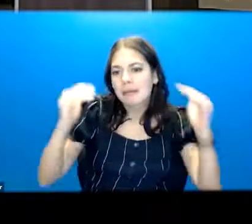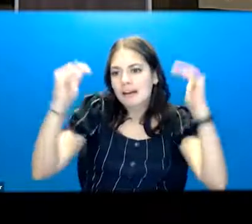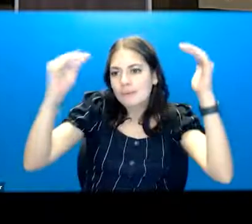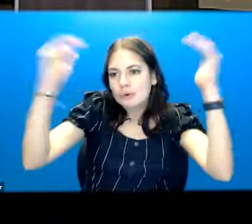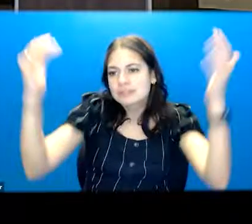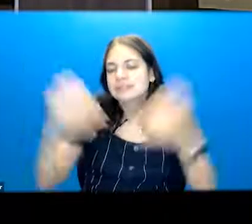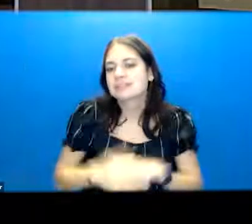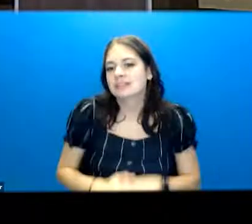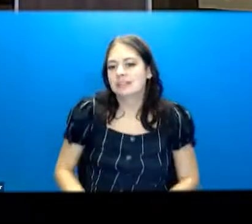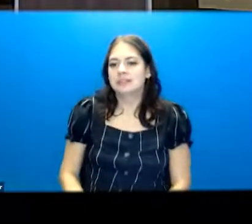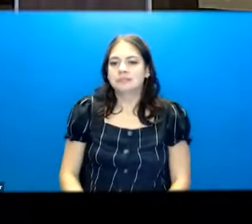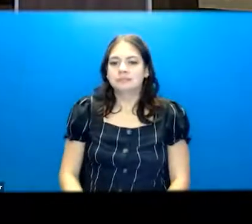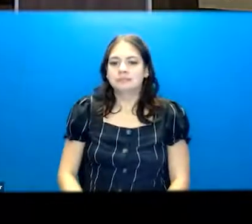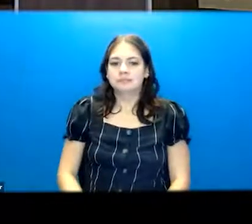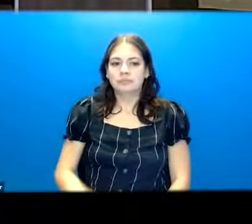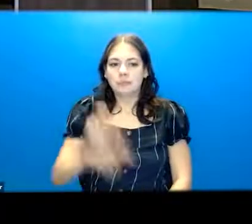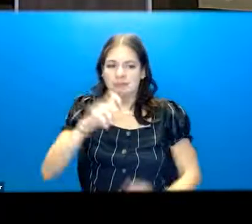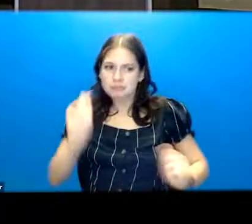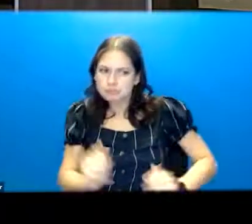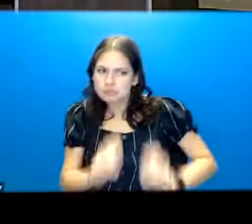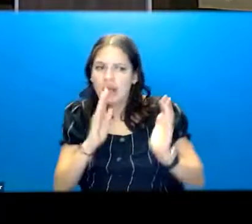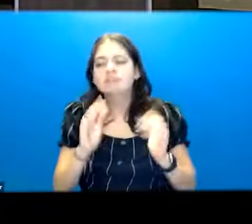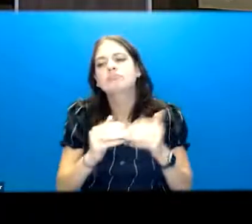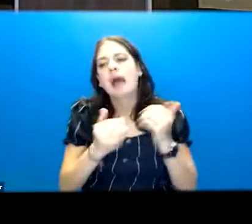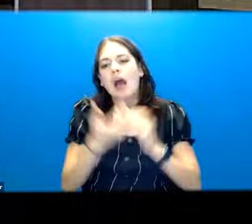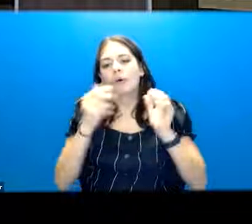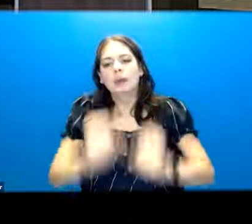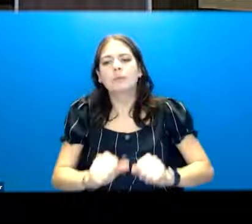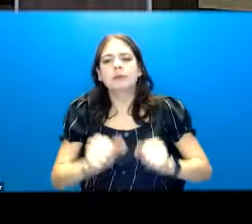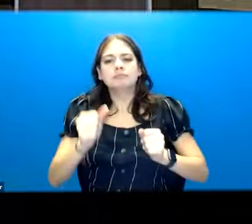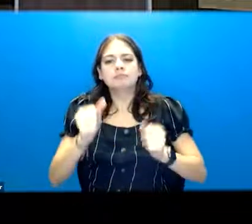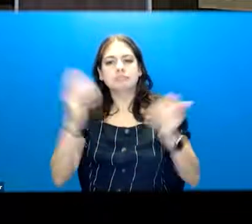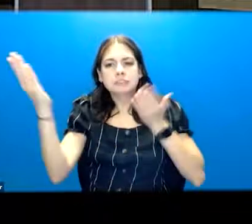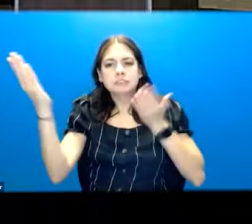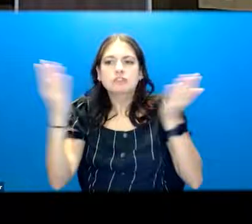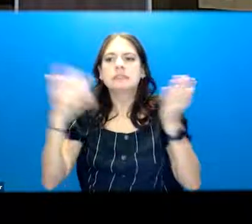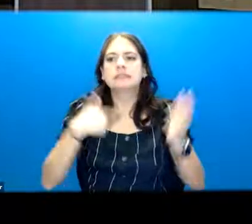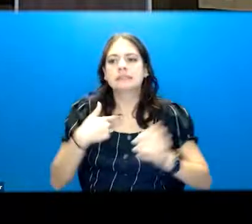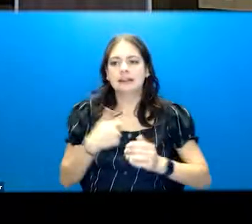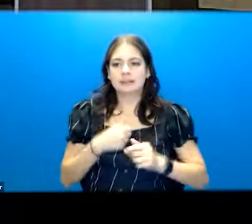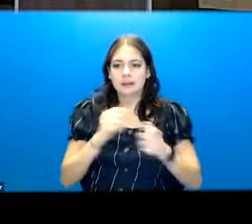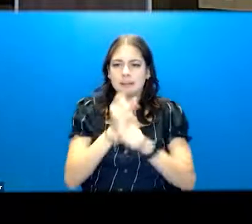factors that need to kind of be addressed, and how it is that we provide services to individuals.